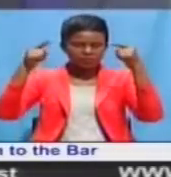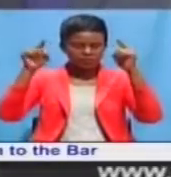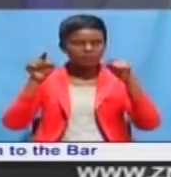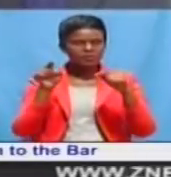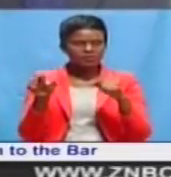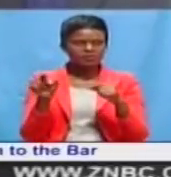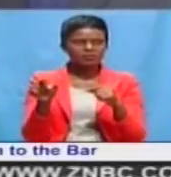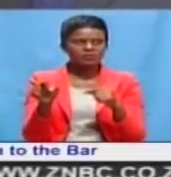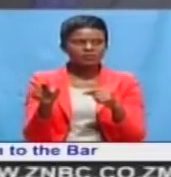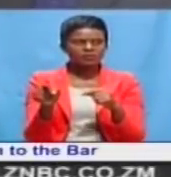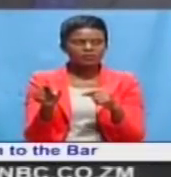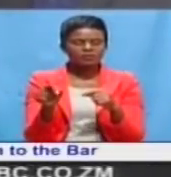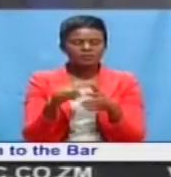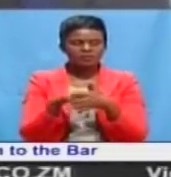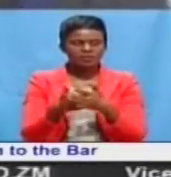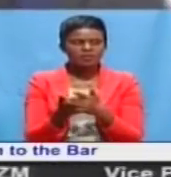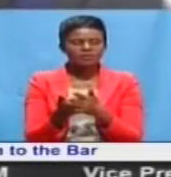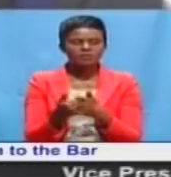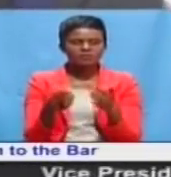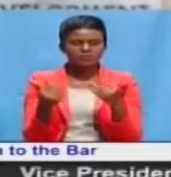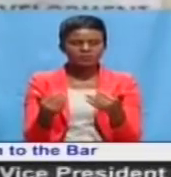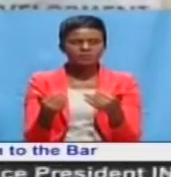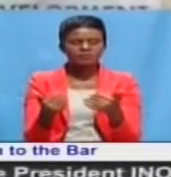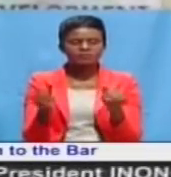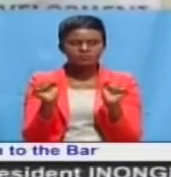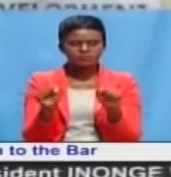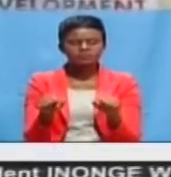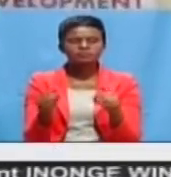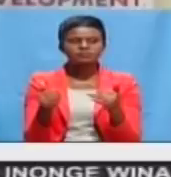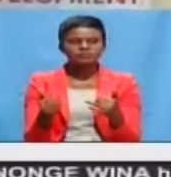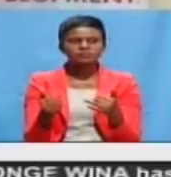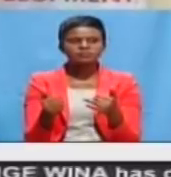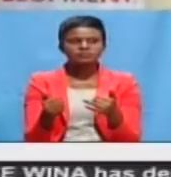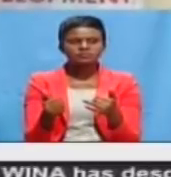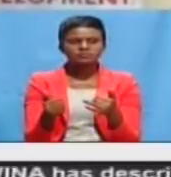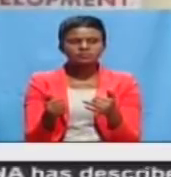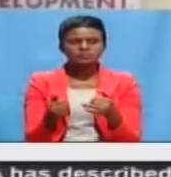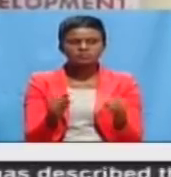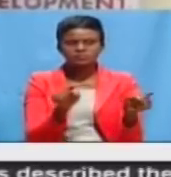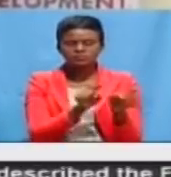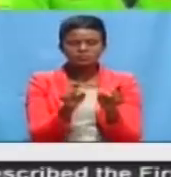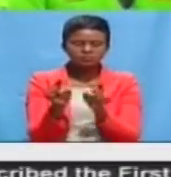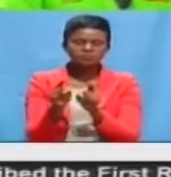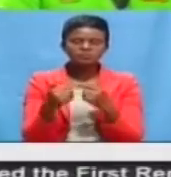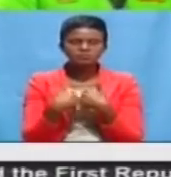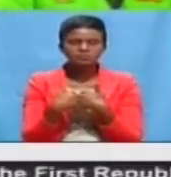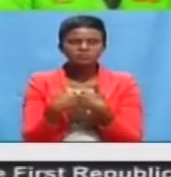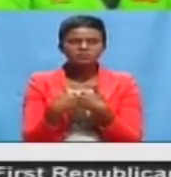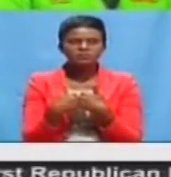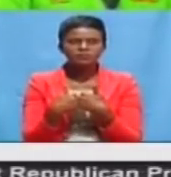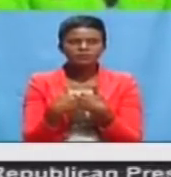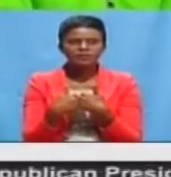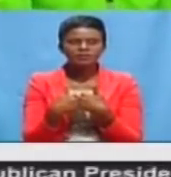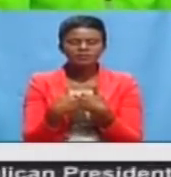needed on how to innovatively improve on the program, enhance its systems and controls,